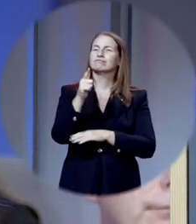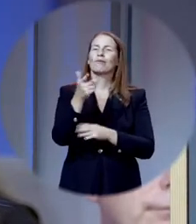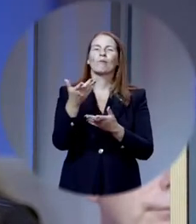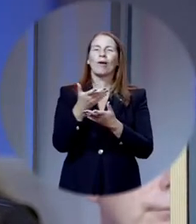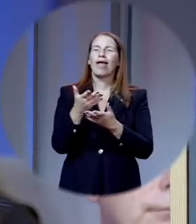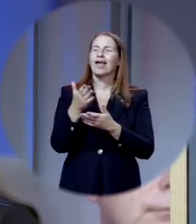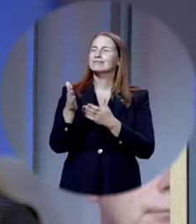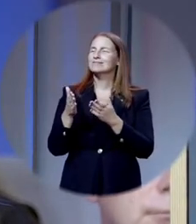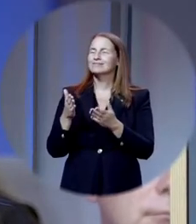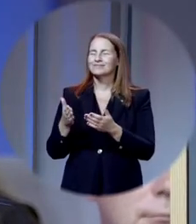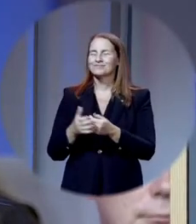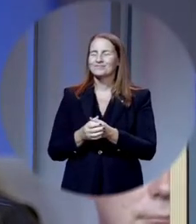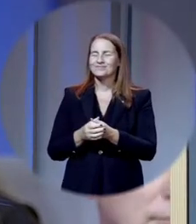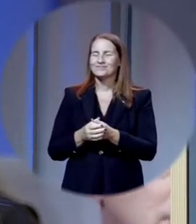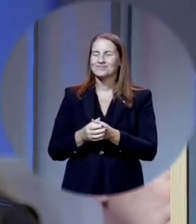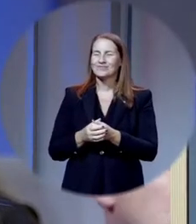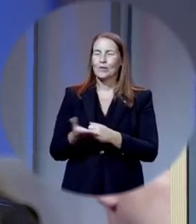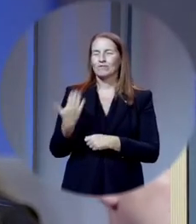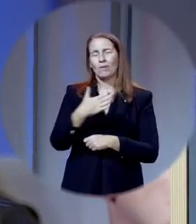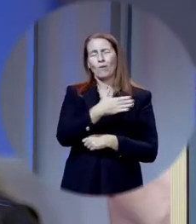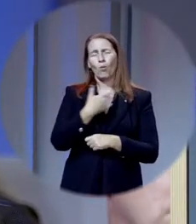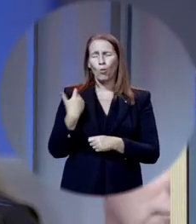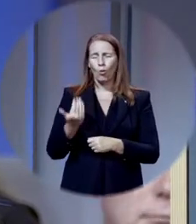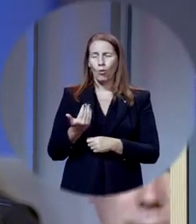So from all of us at the University of Brighton,